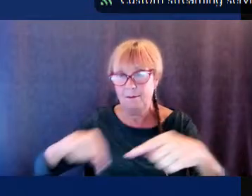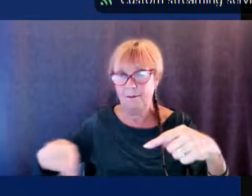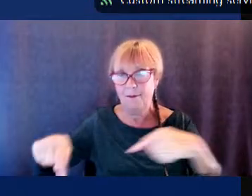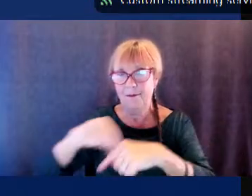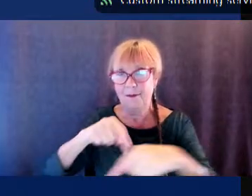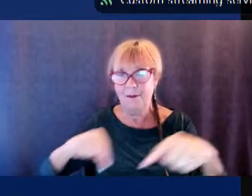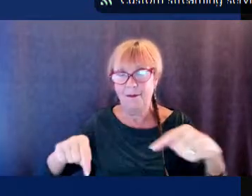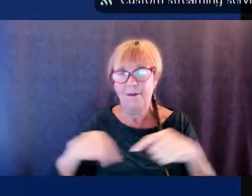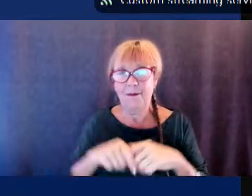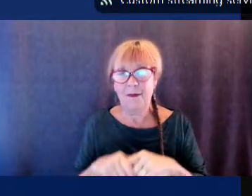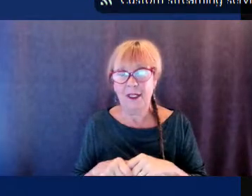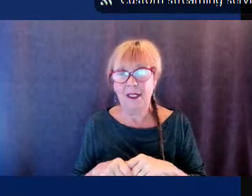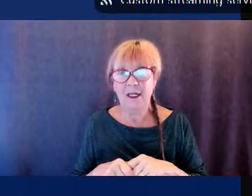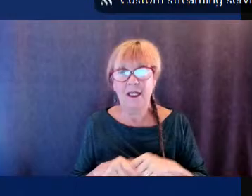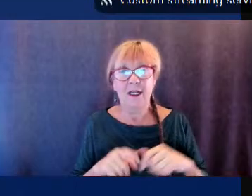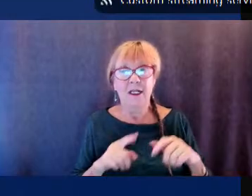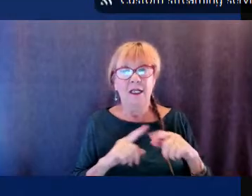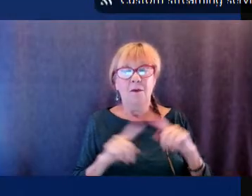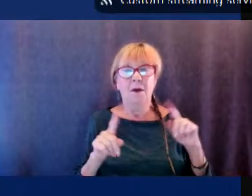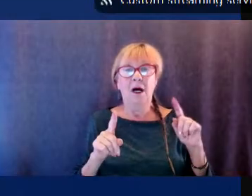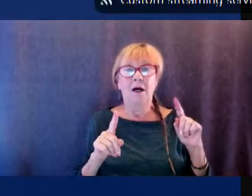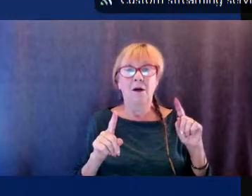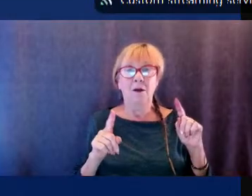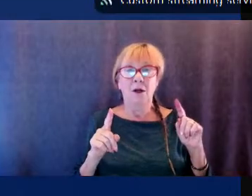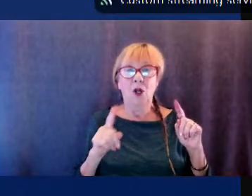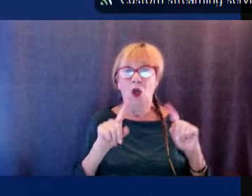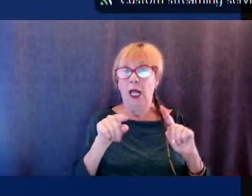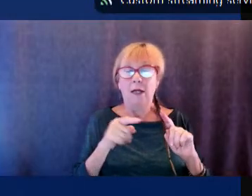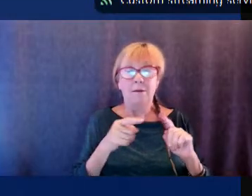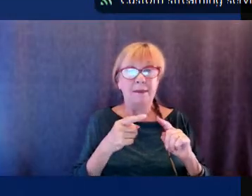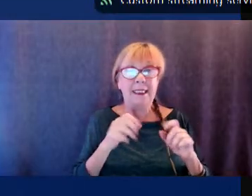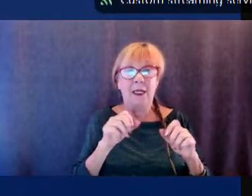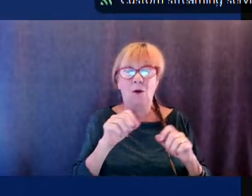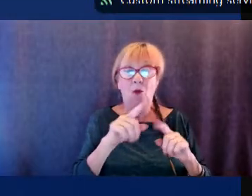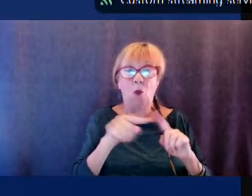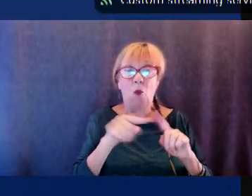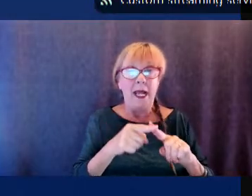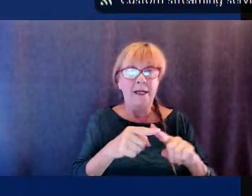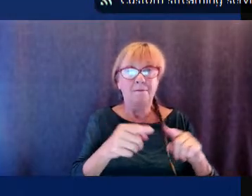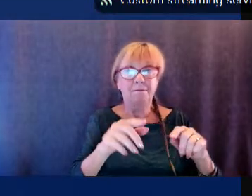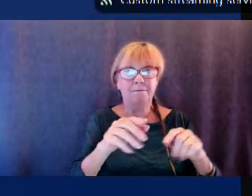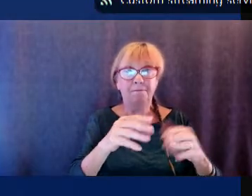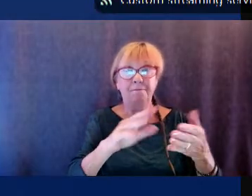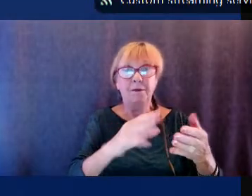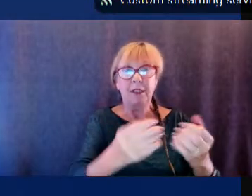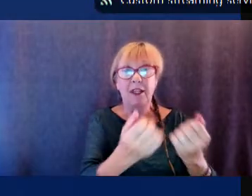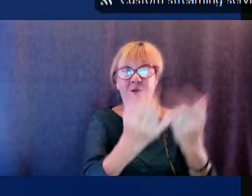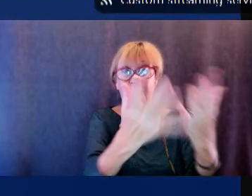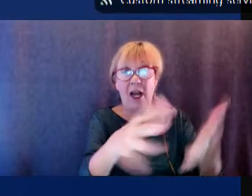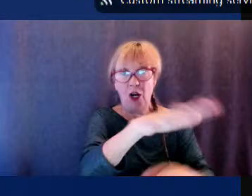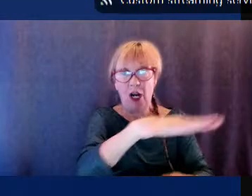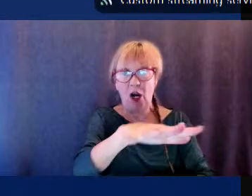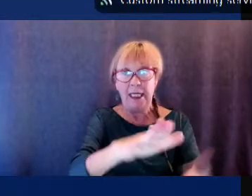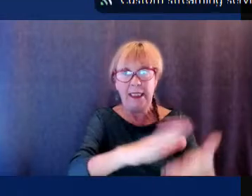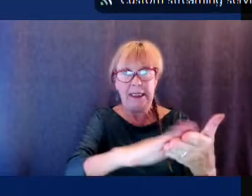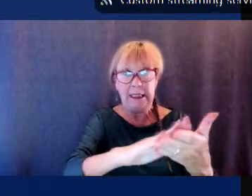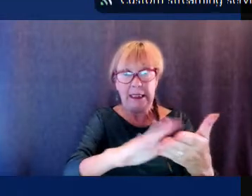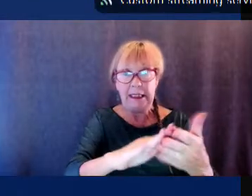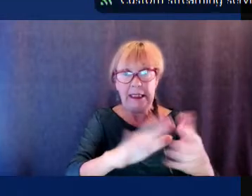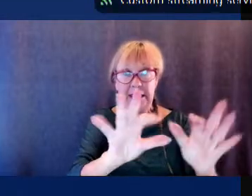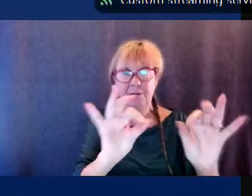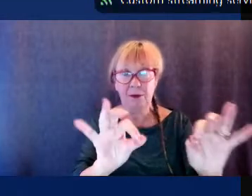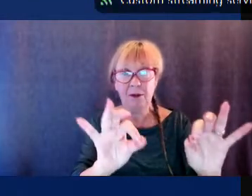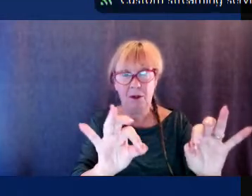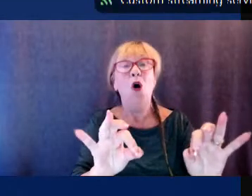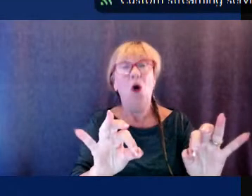recovery build out, so that as soon as we can start to operate the regular route, we'll start doing so. Next